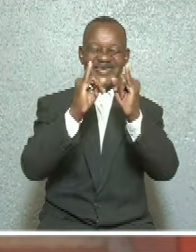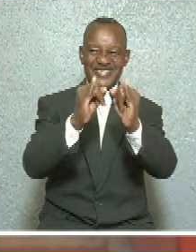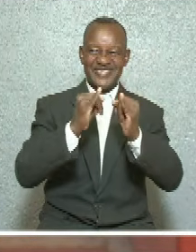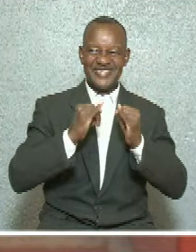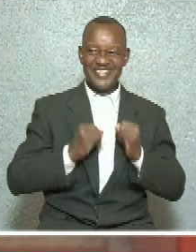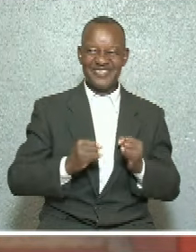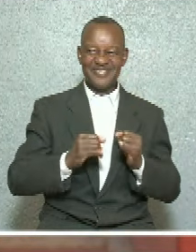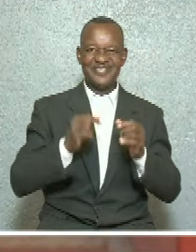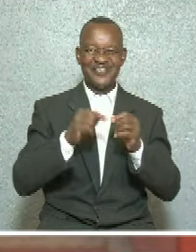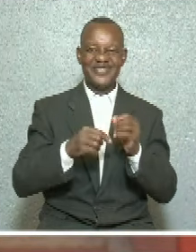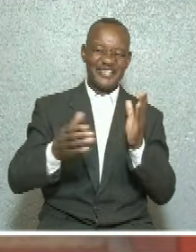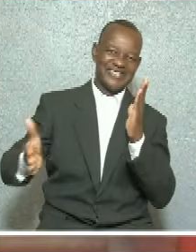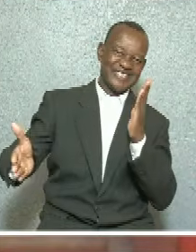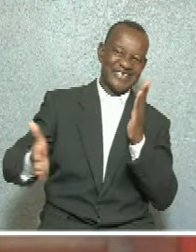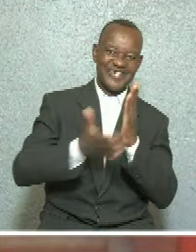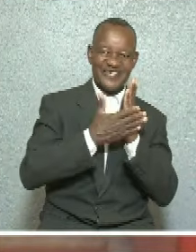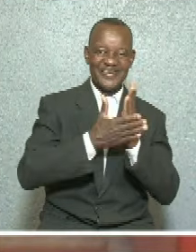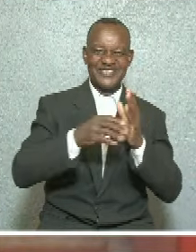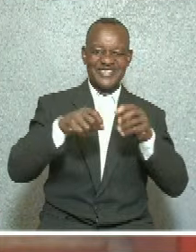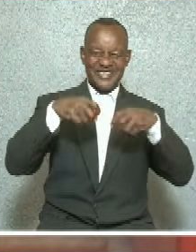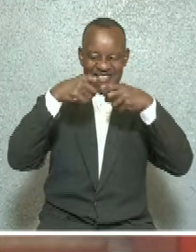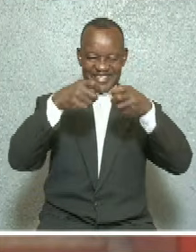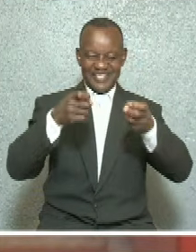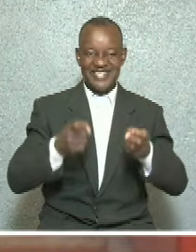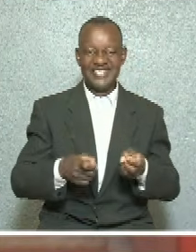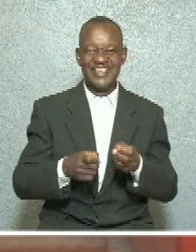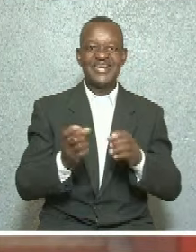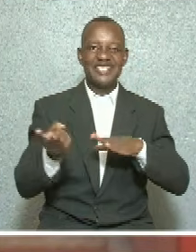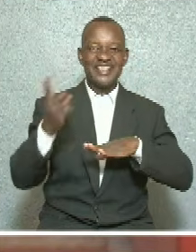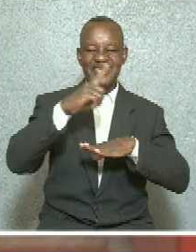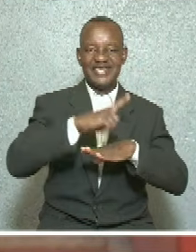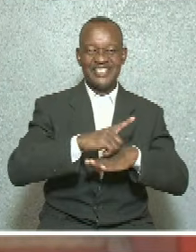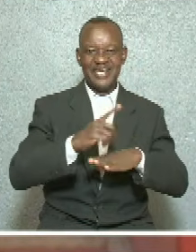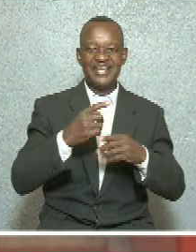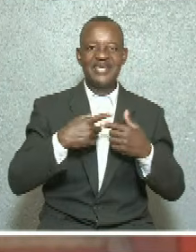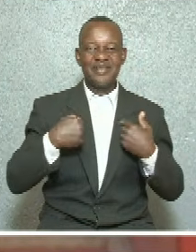ceremony on a day where we reflect,